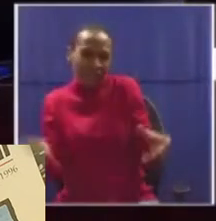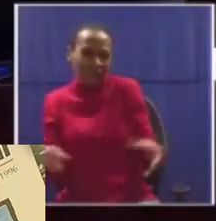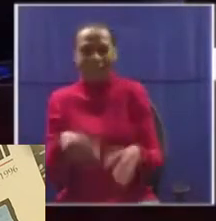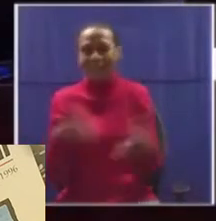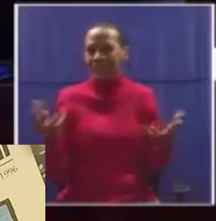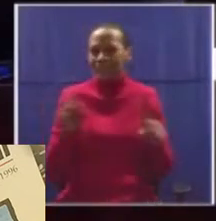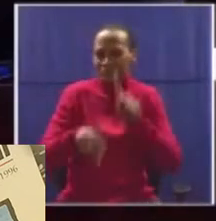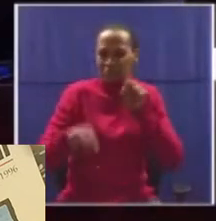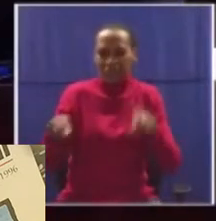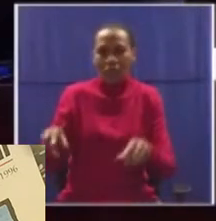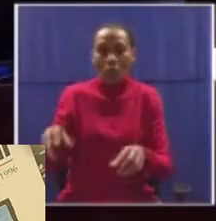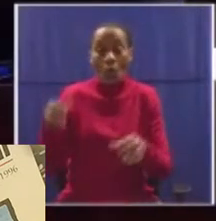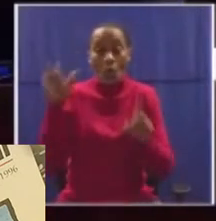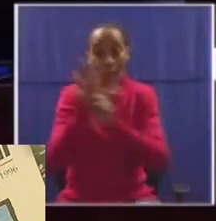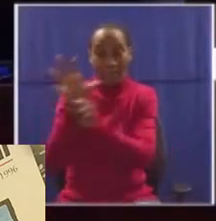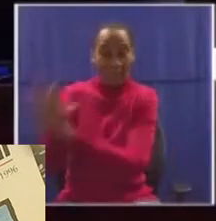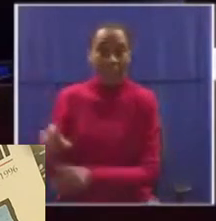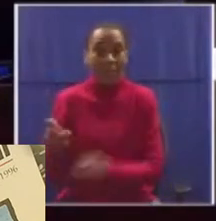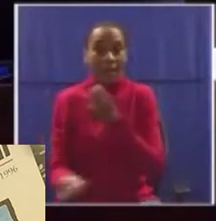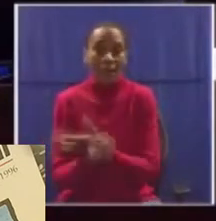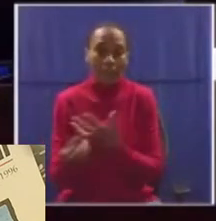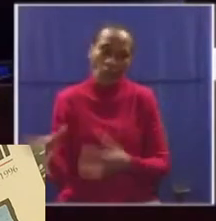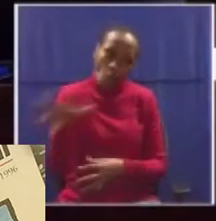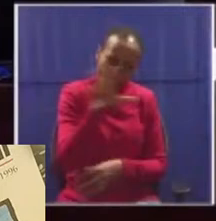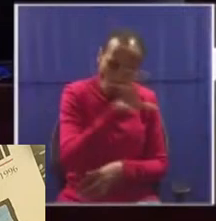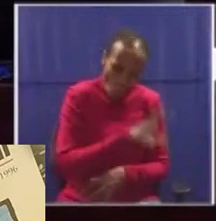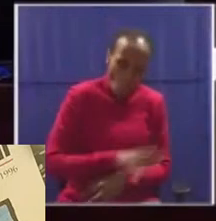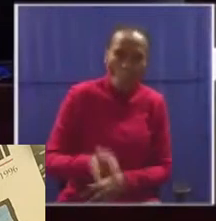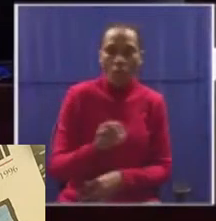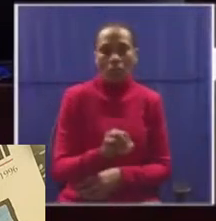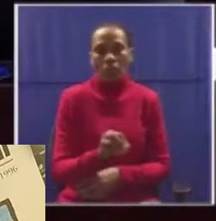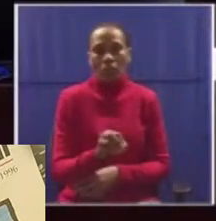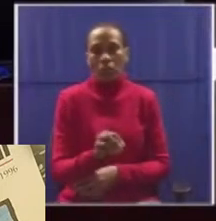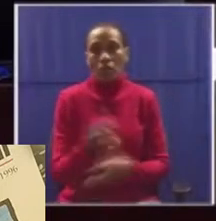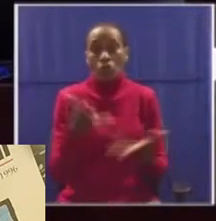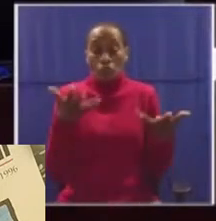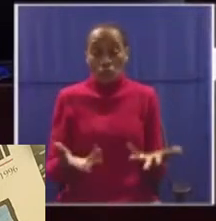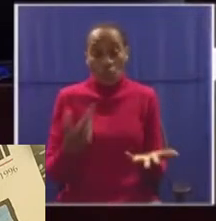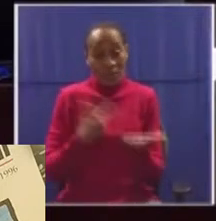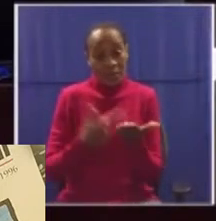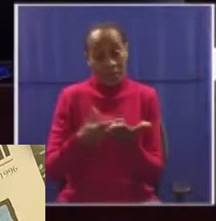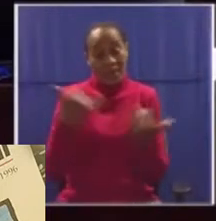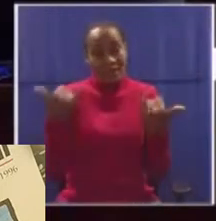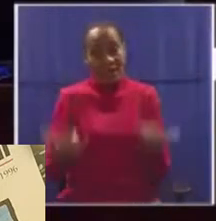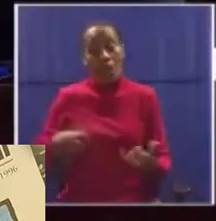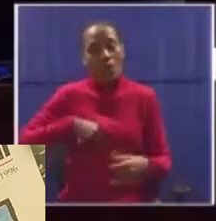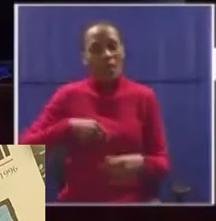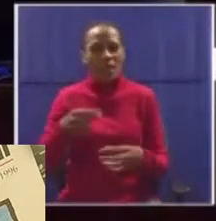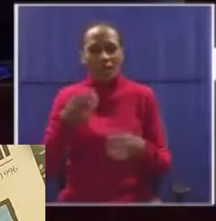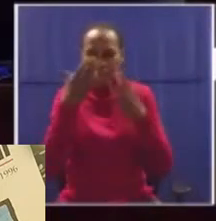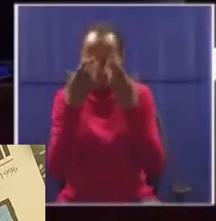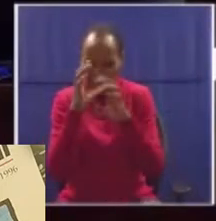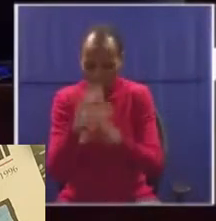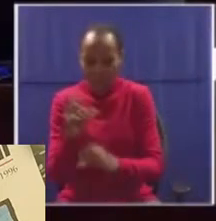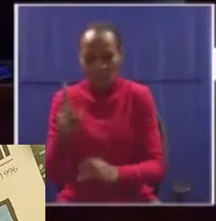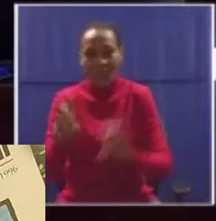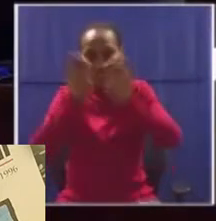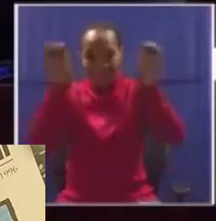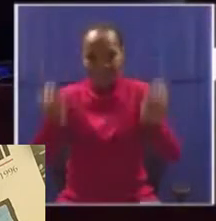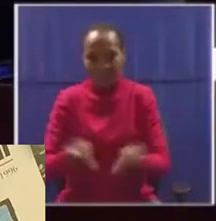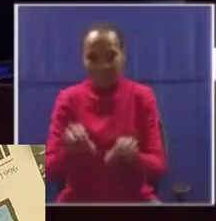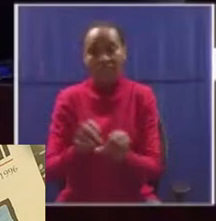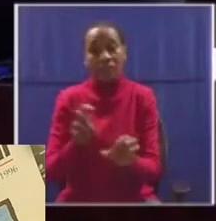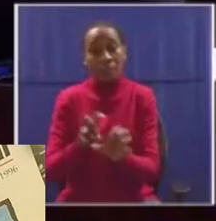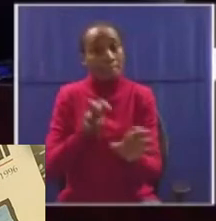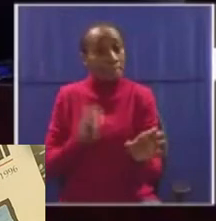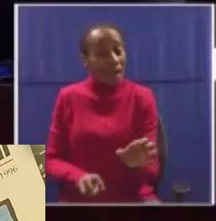and terrorism now the matter before the house today concerns the issue of a certificate of exemption and the